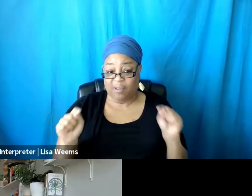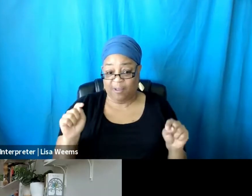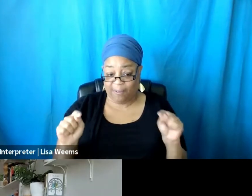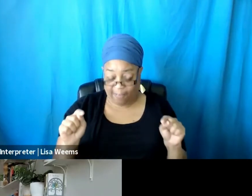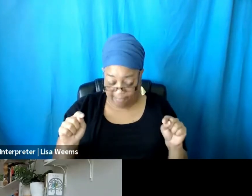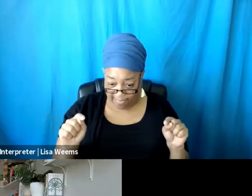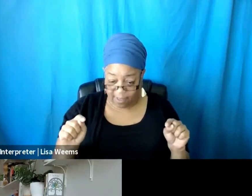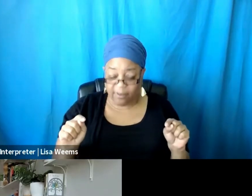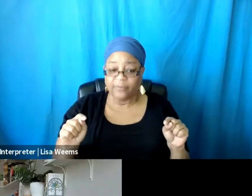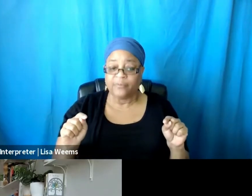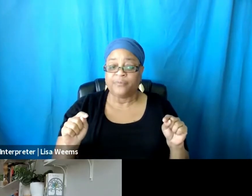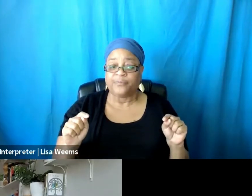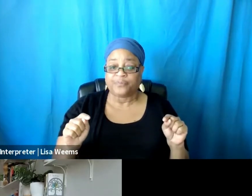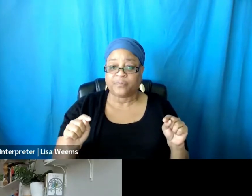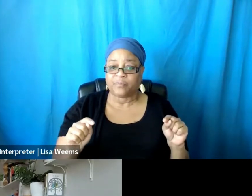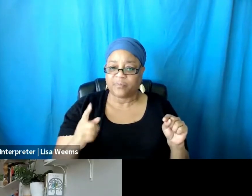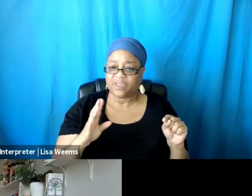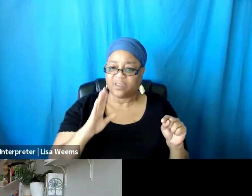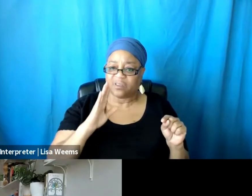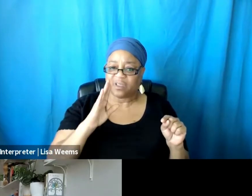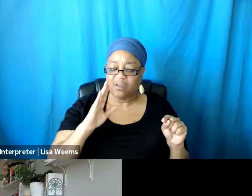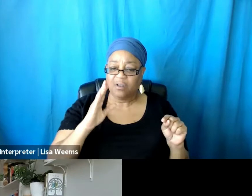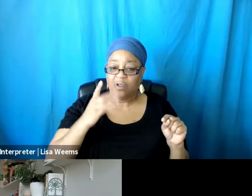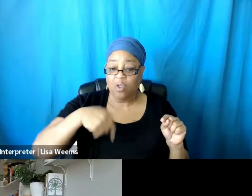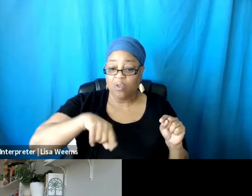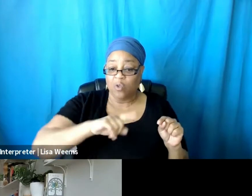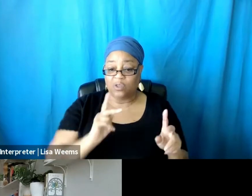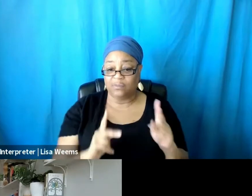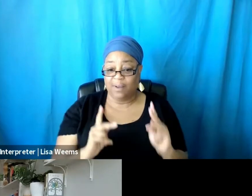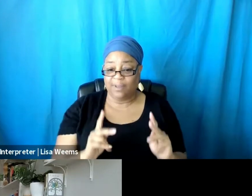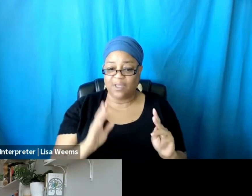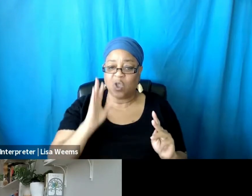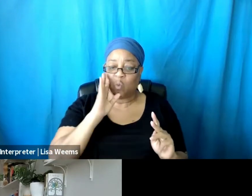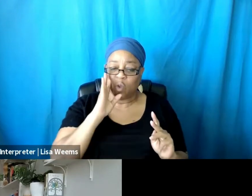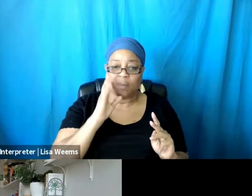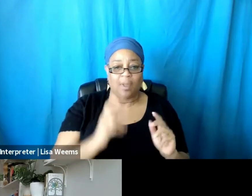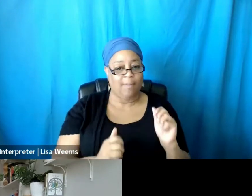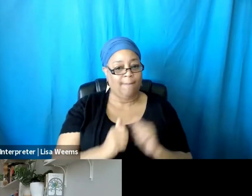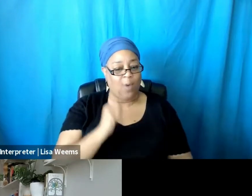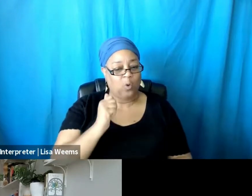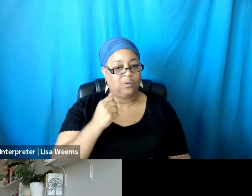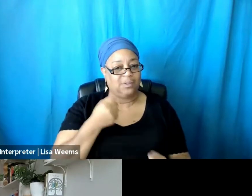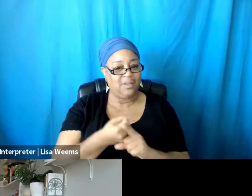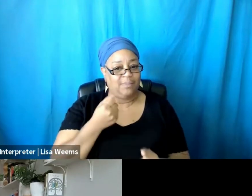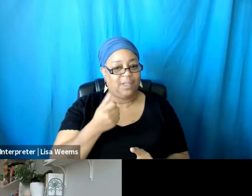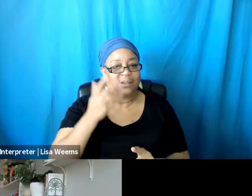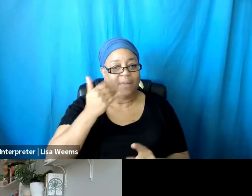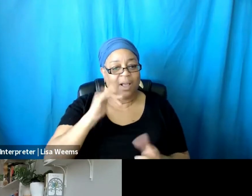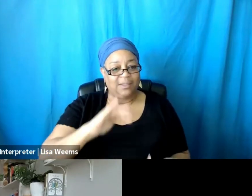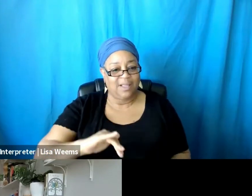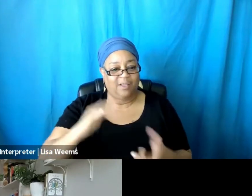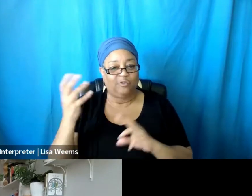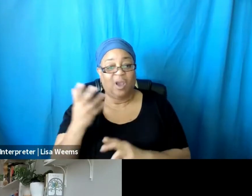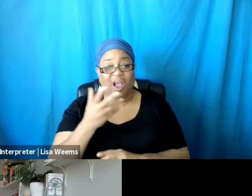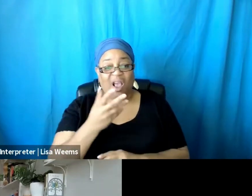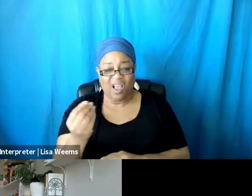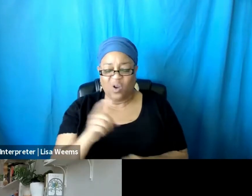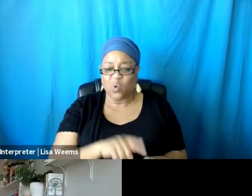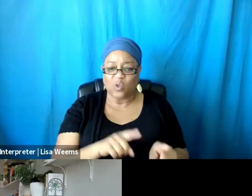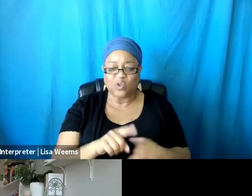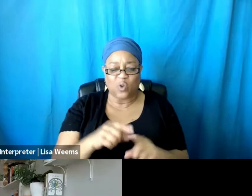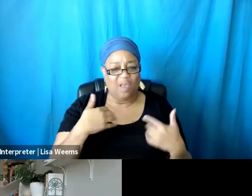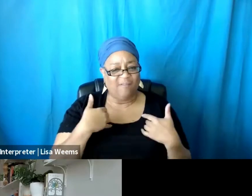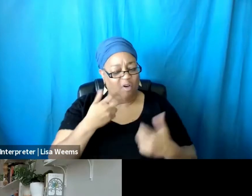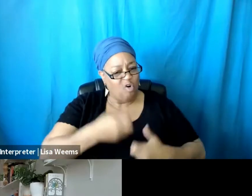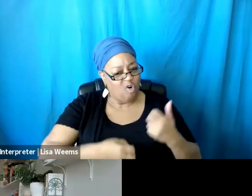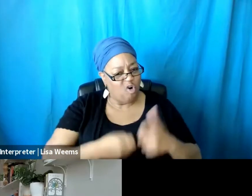medically fragile, are going to be those populations that would be most acutely impacted in a disaster and also have the hardest time